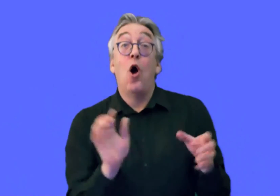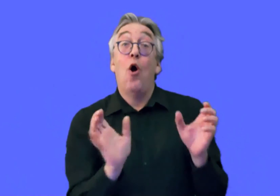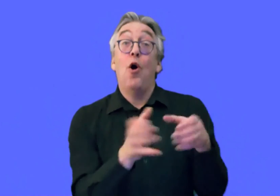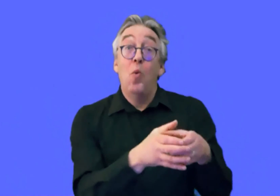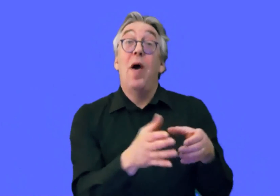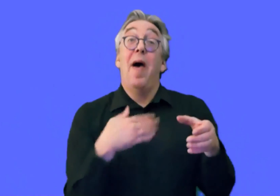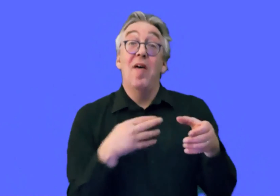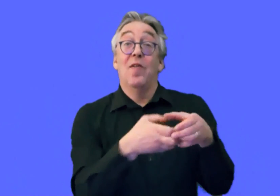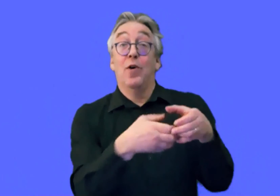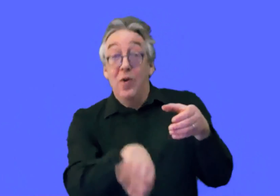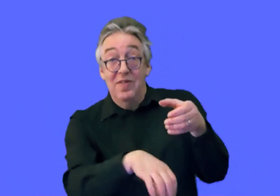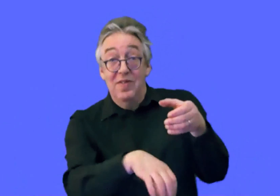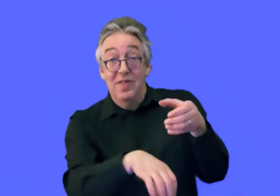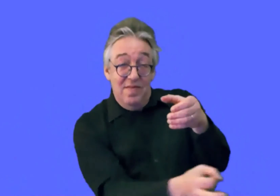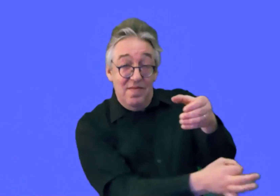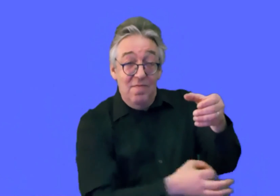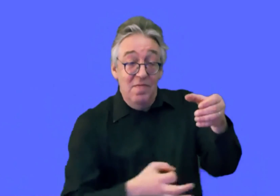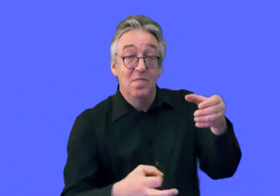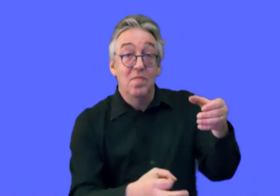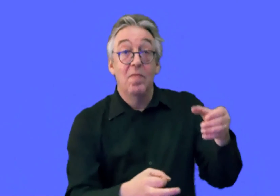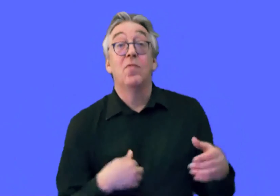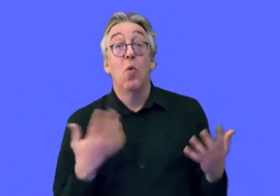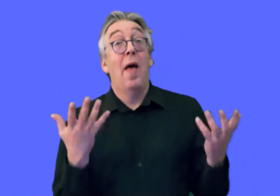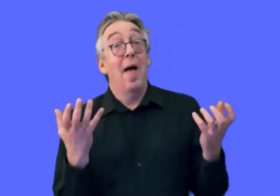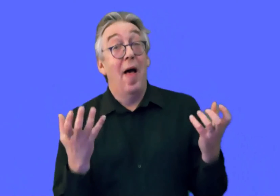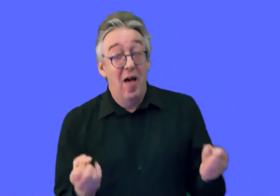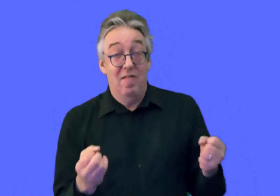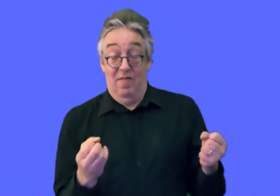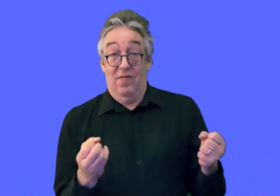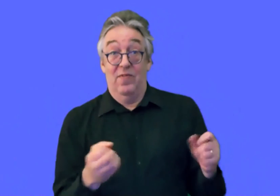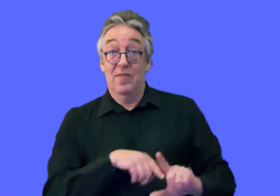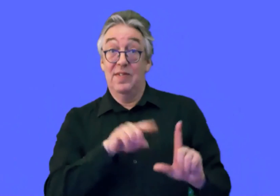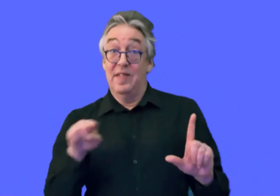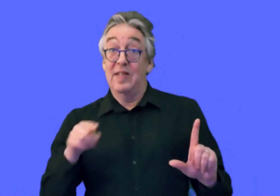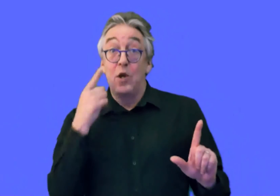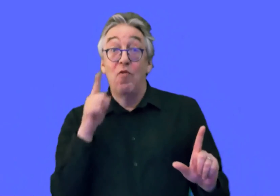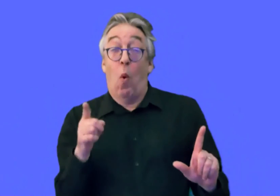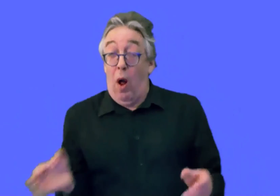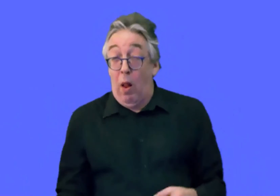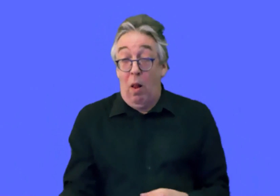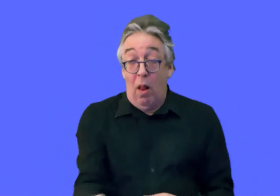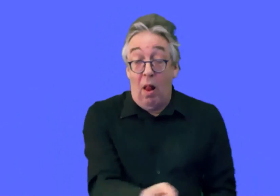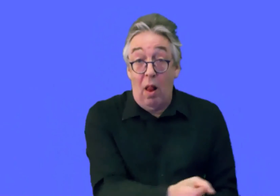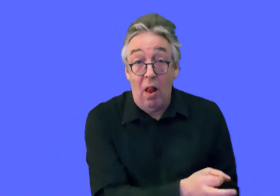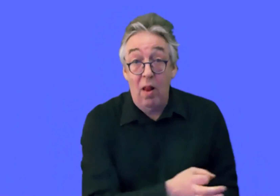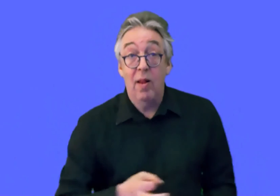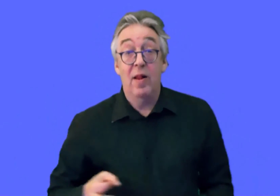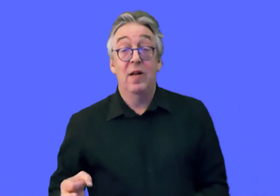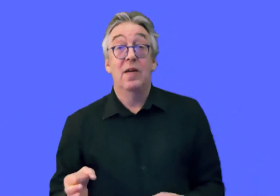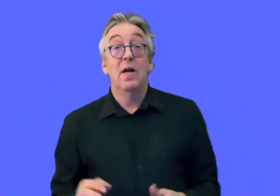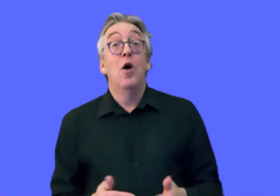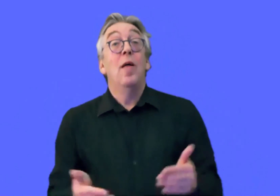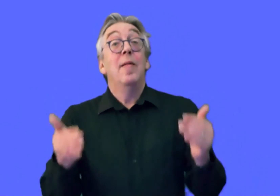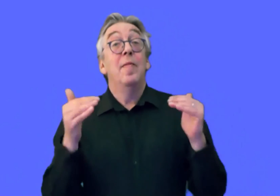sub-counties. So we are able to report disability cases up to the sub-county level. Then we also reported the distribution of the persons